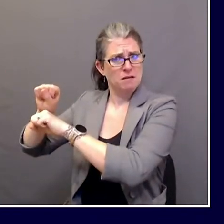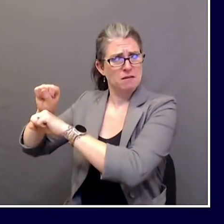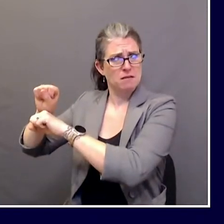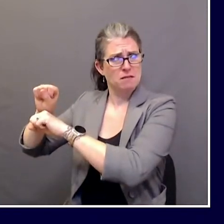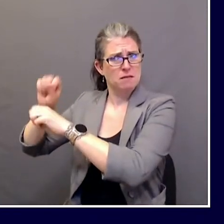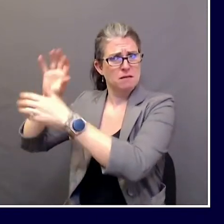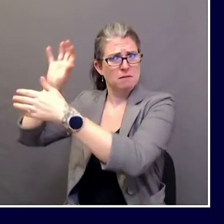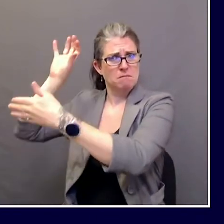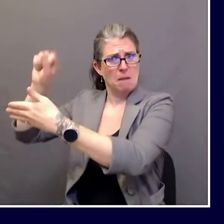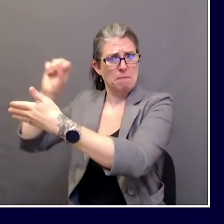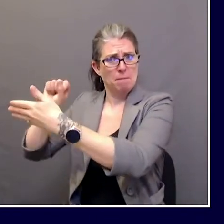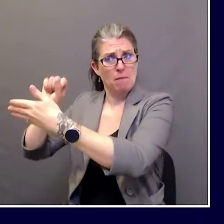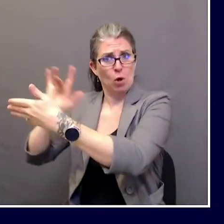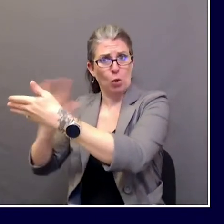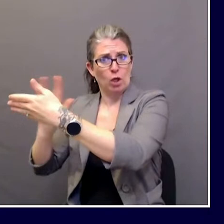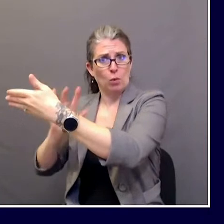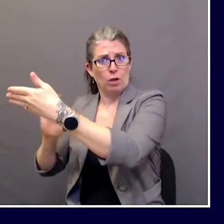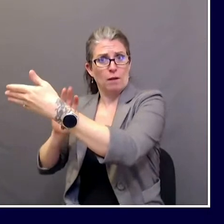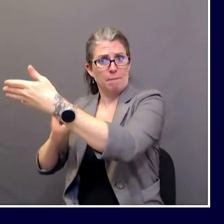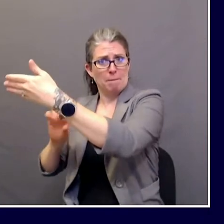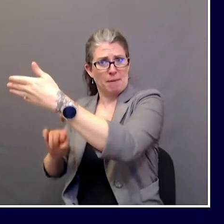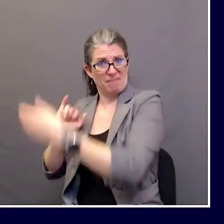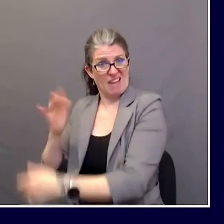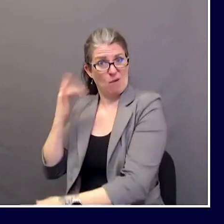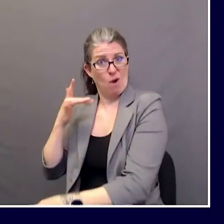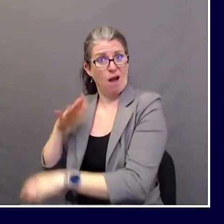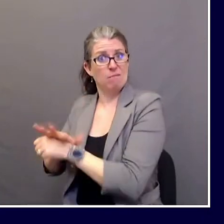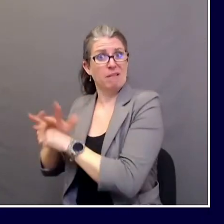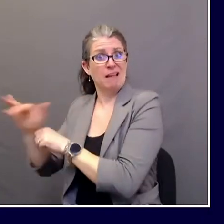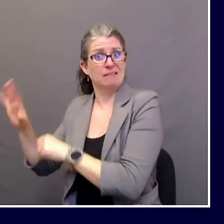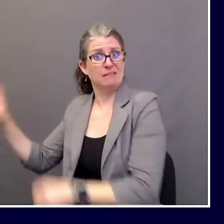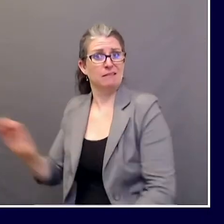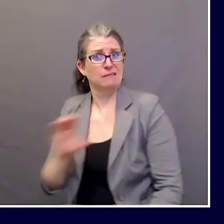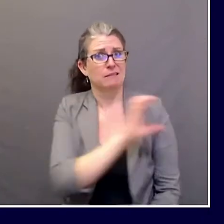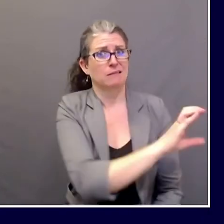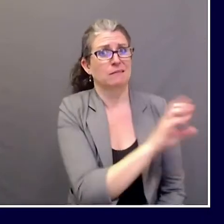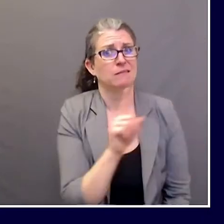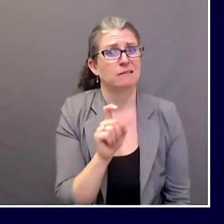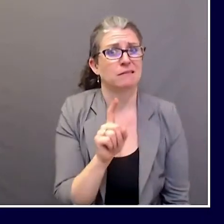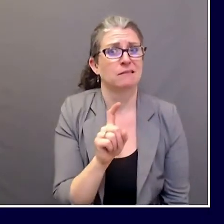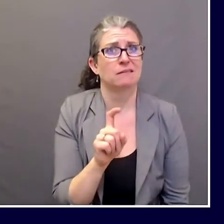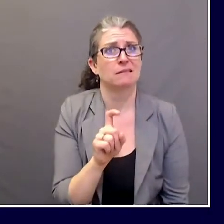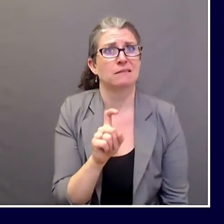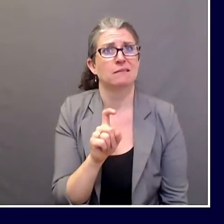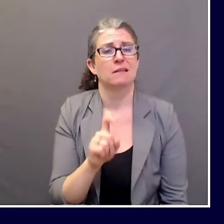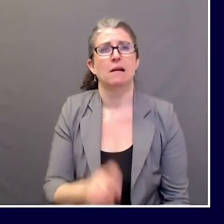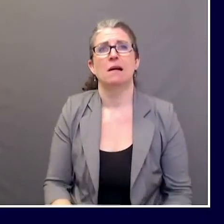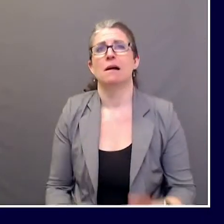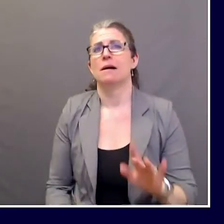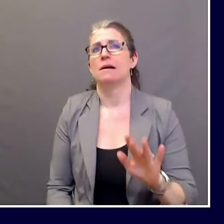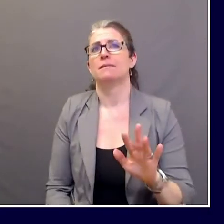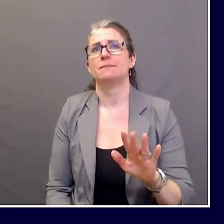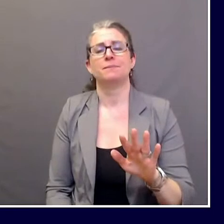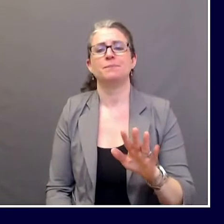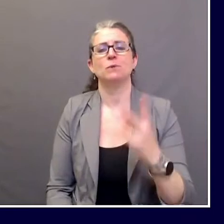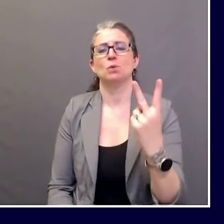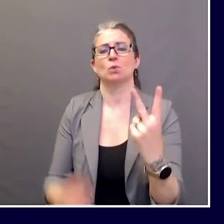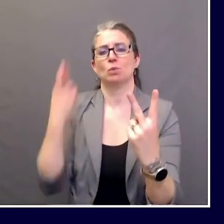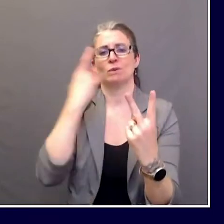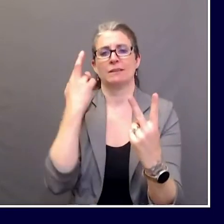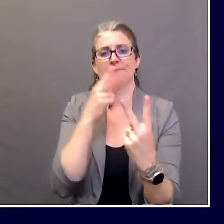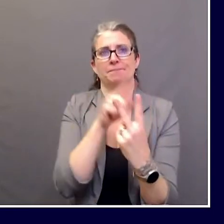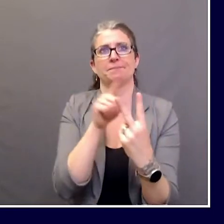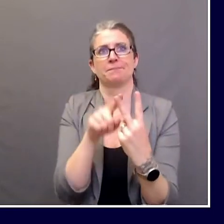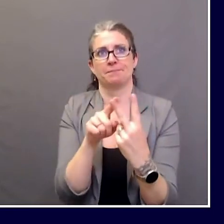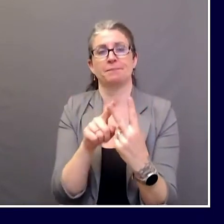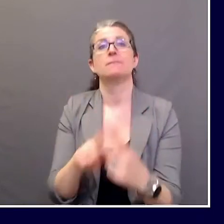No, it wasn't that they necessarily had unfilled. They did have some, but they also had vials that were slated. So they